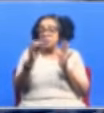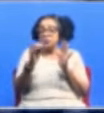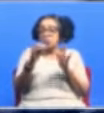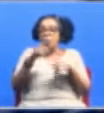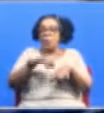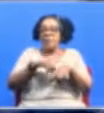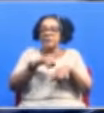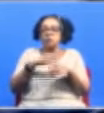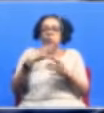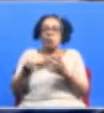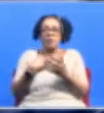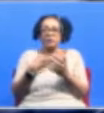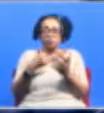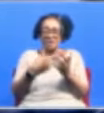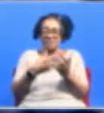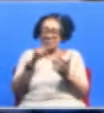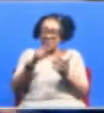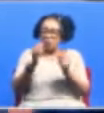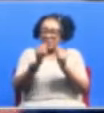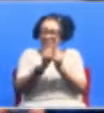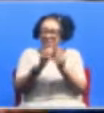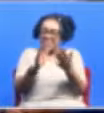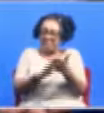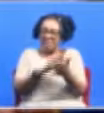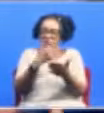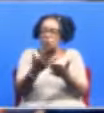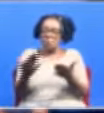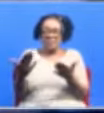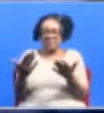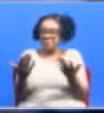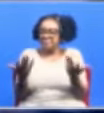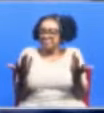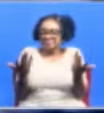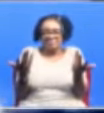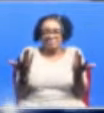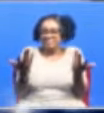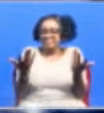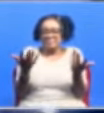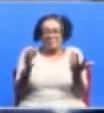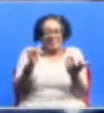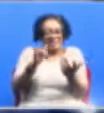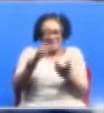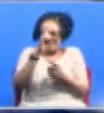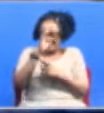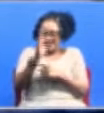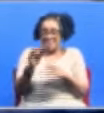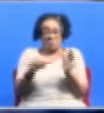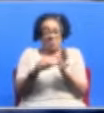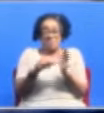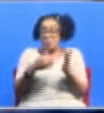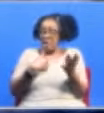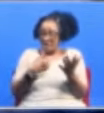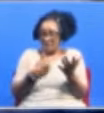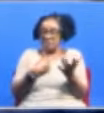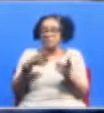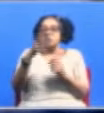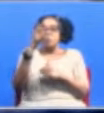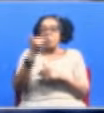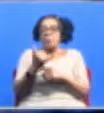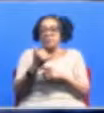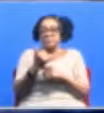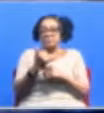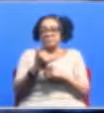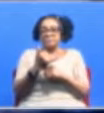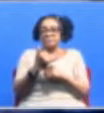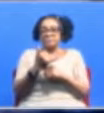a 10-page document, I mean, that is a very serious problem you will have. And that is why, you know, I mean, the chickens have